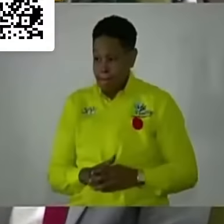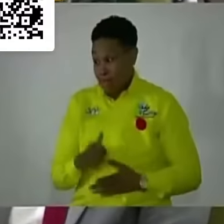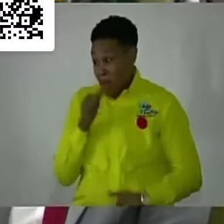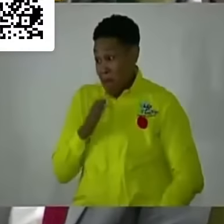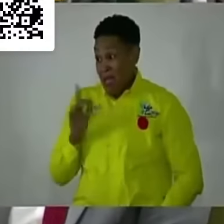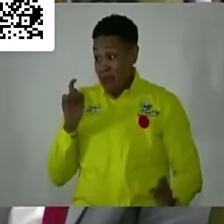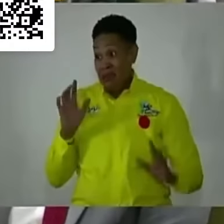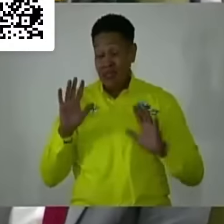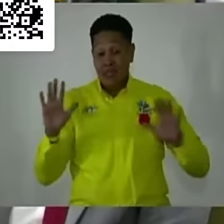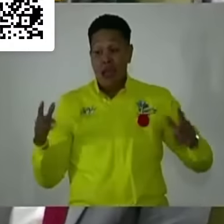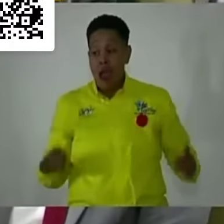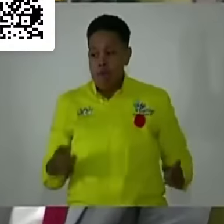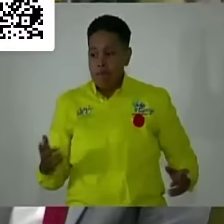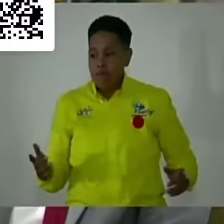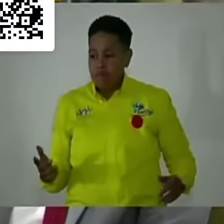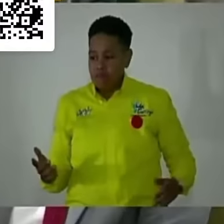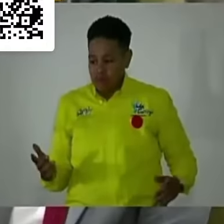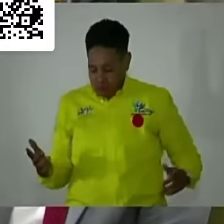Speaker,